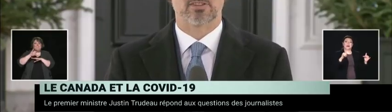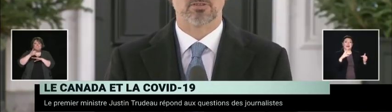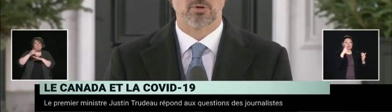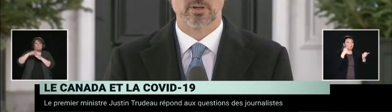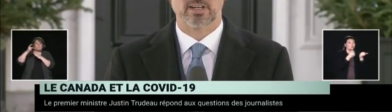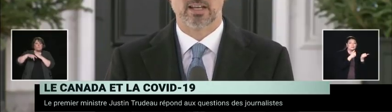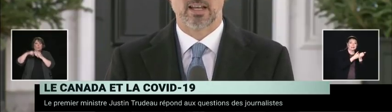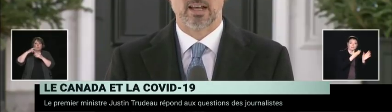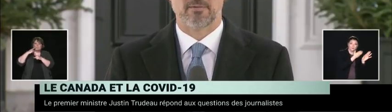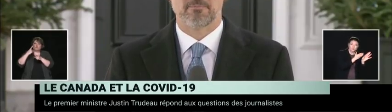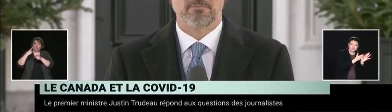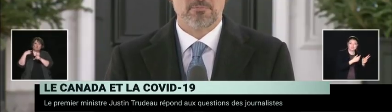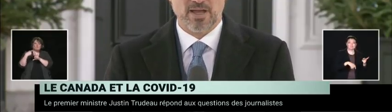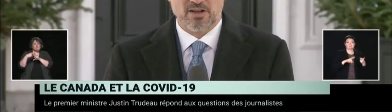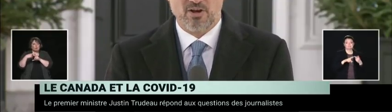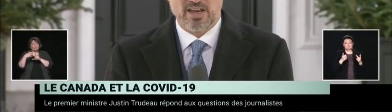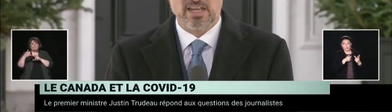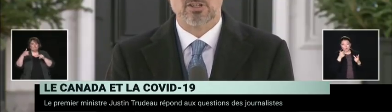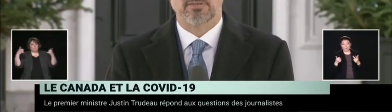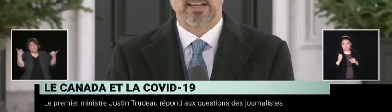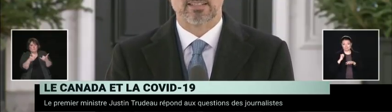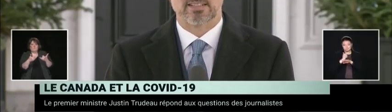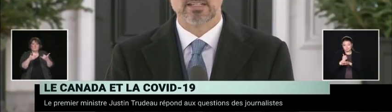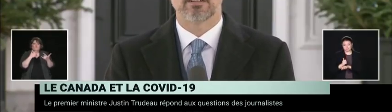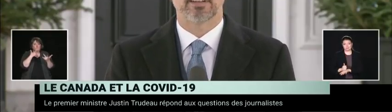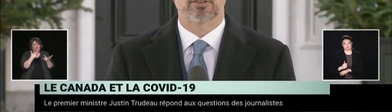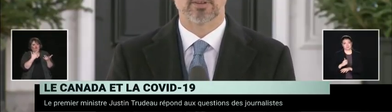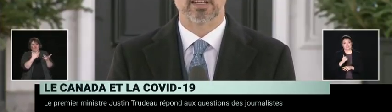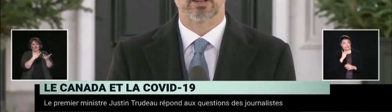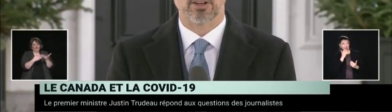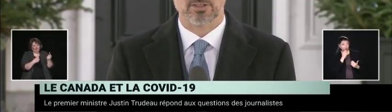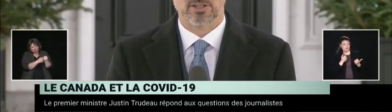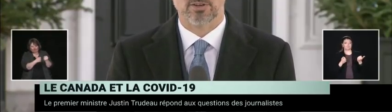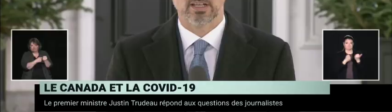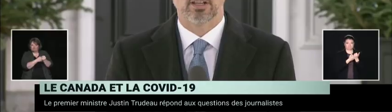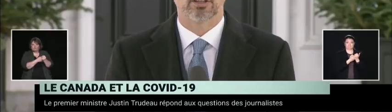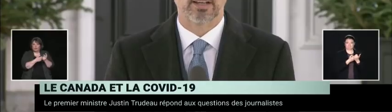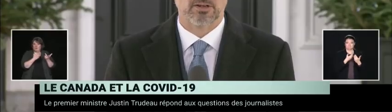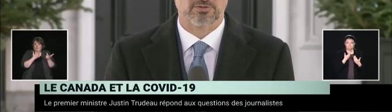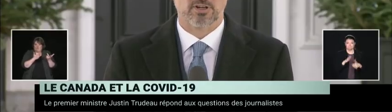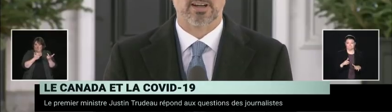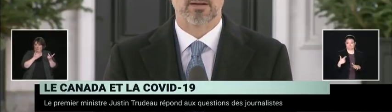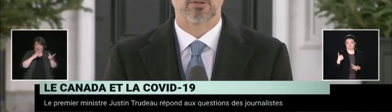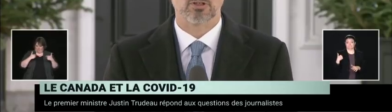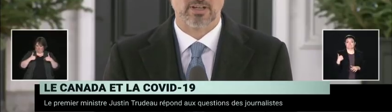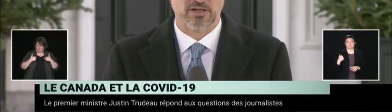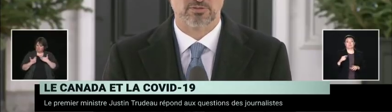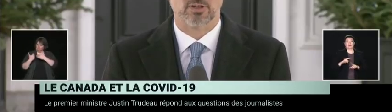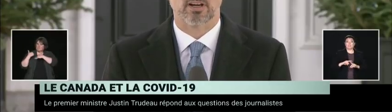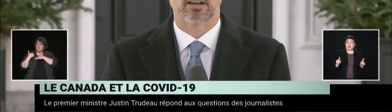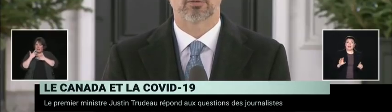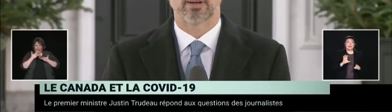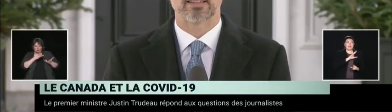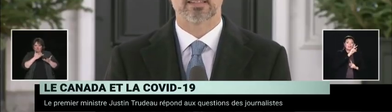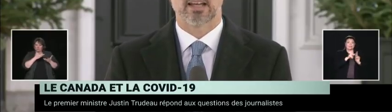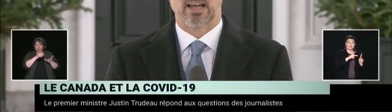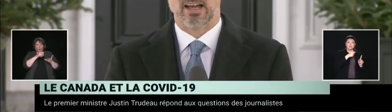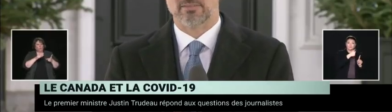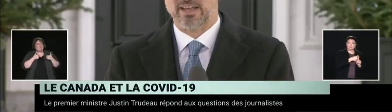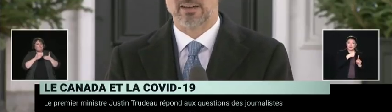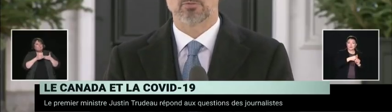reinforcement and support. But each of us individually can also look out for our neighbors, look out for our loved